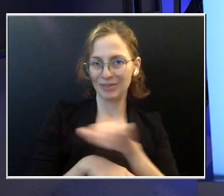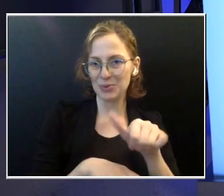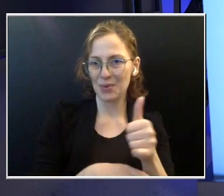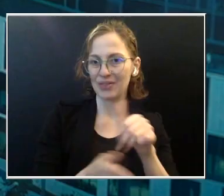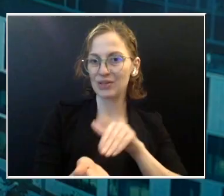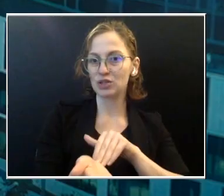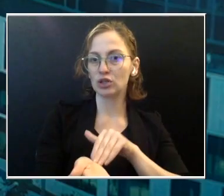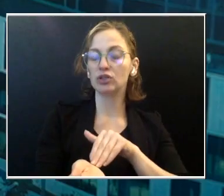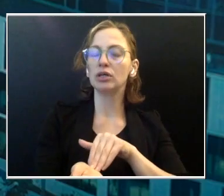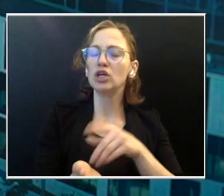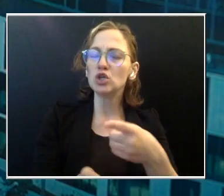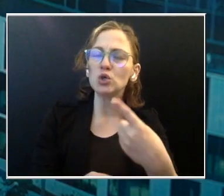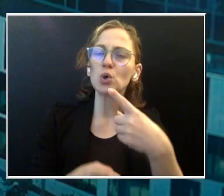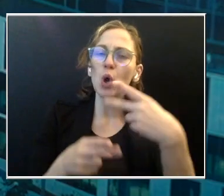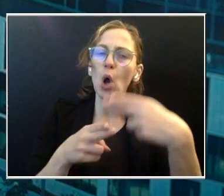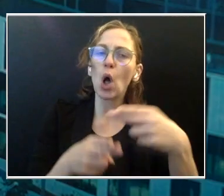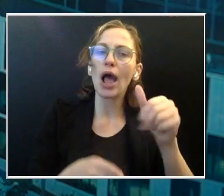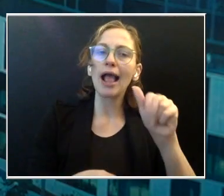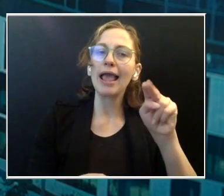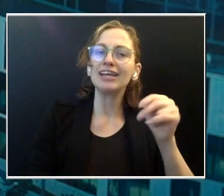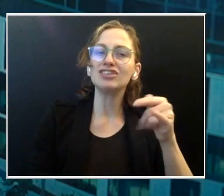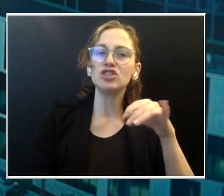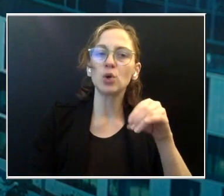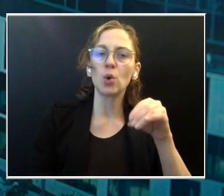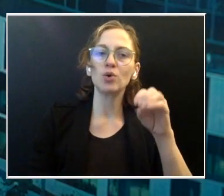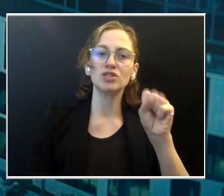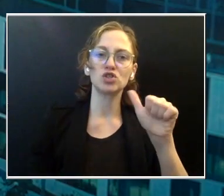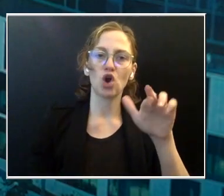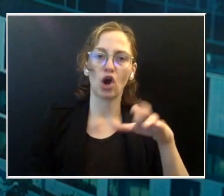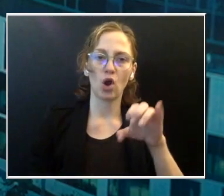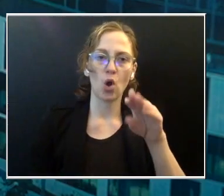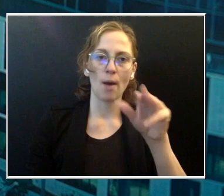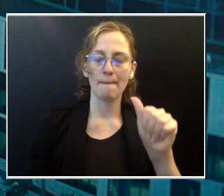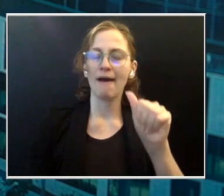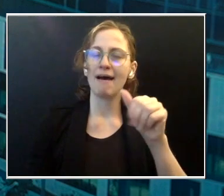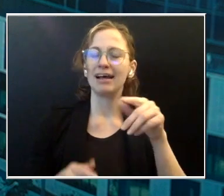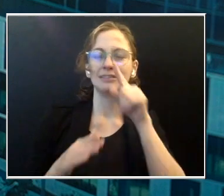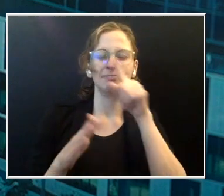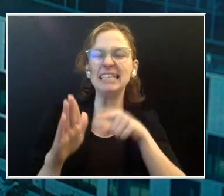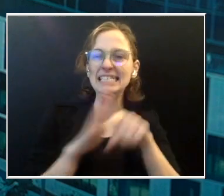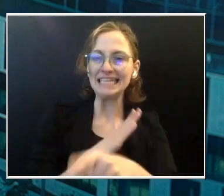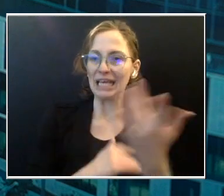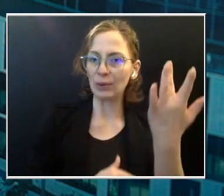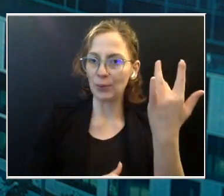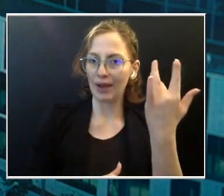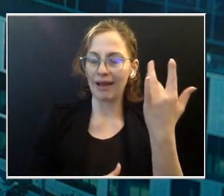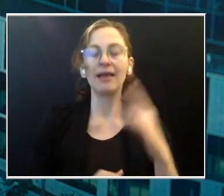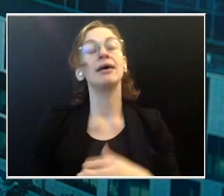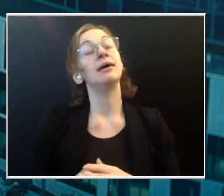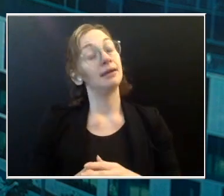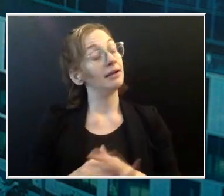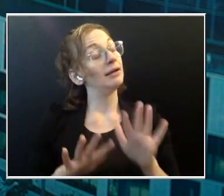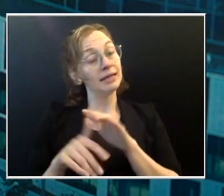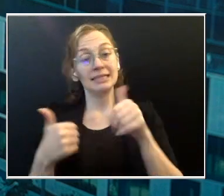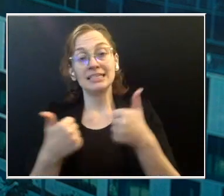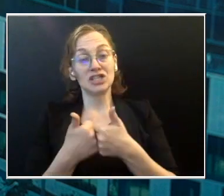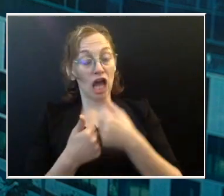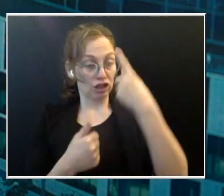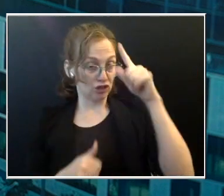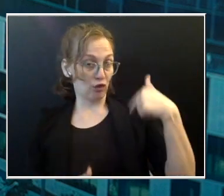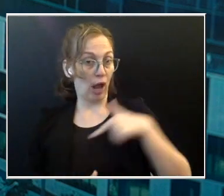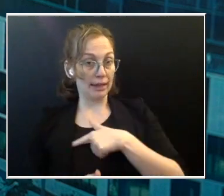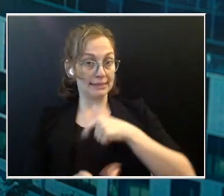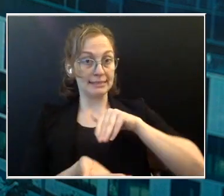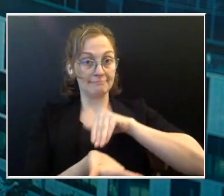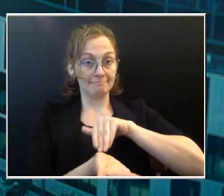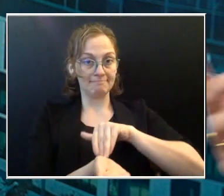So angiosarcoma is a bit of a challenge, especially from a surgeon standpoint, because we can't see where the cancer cells